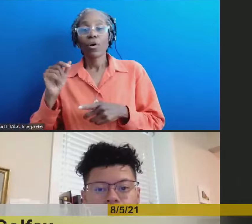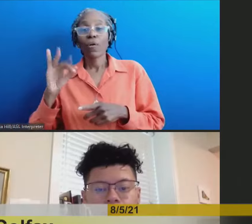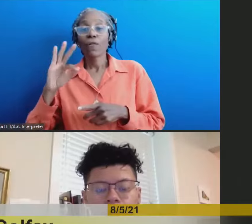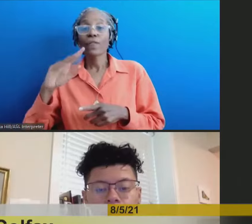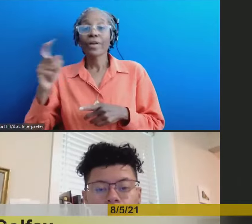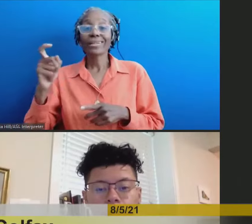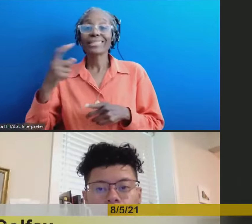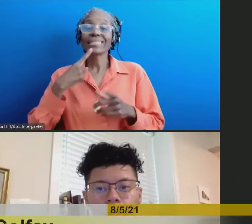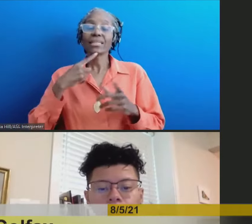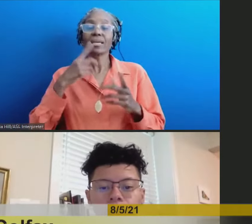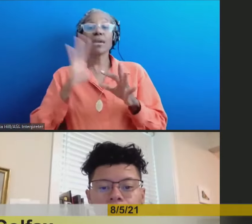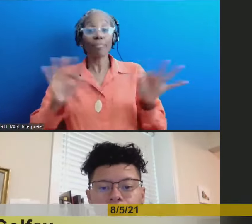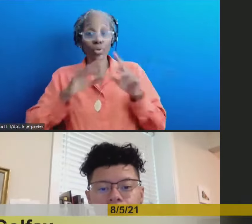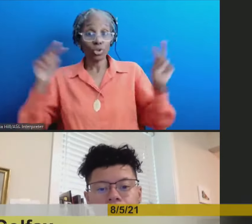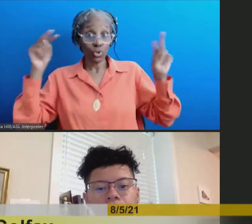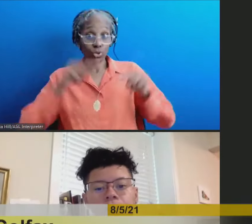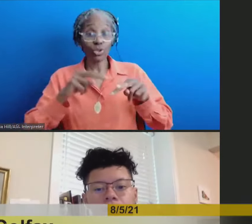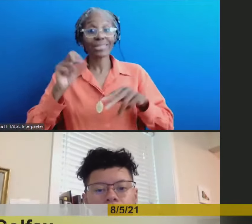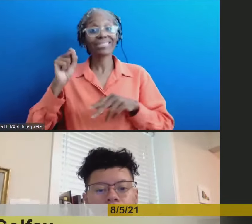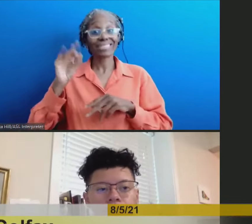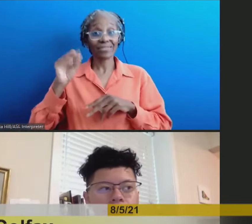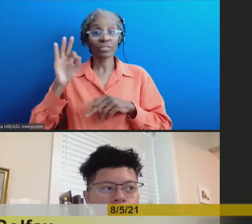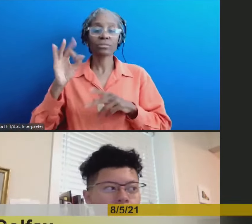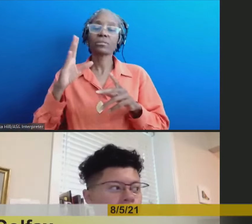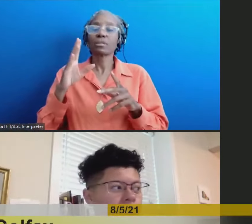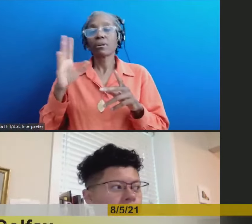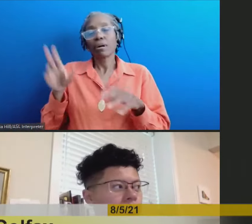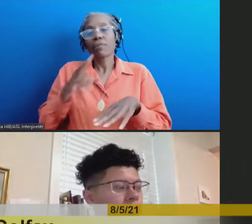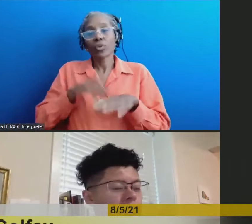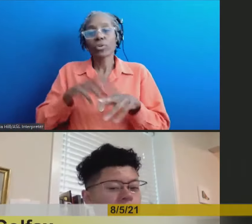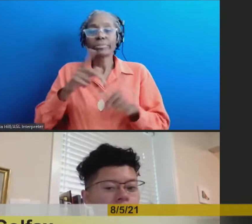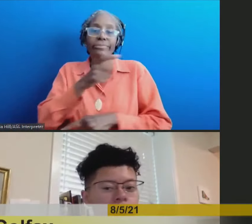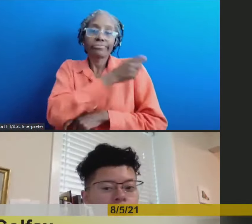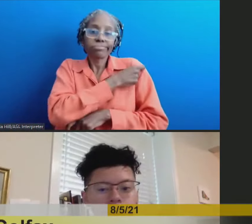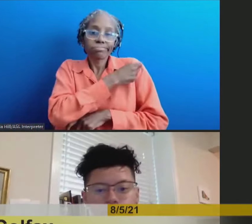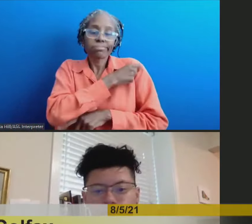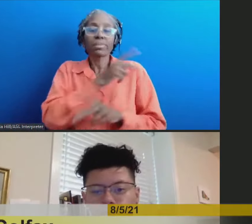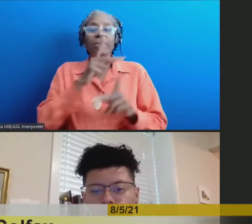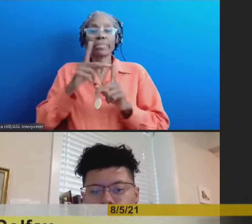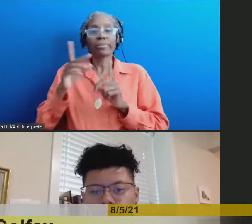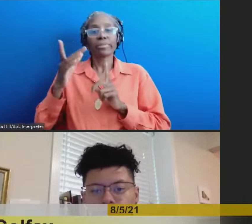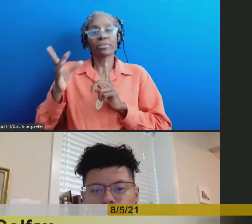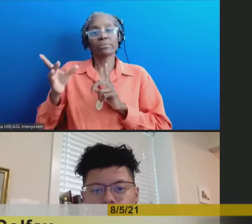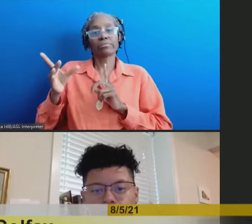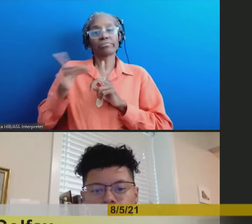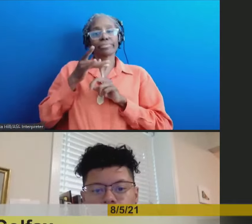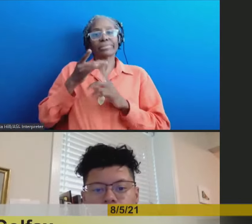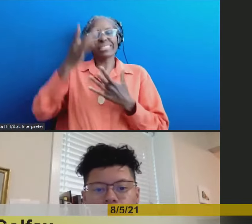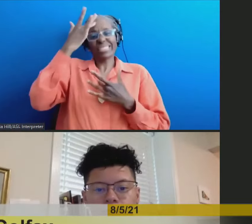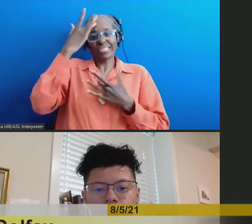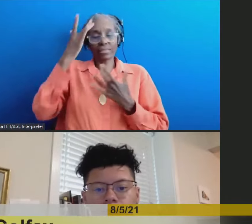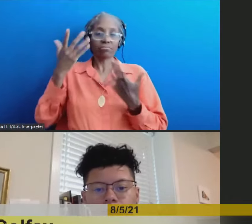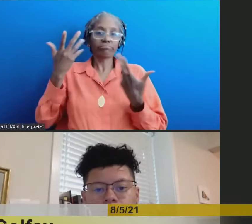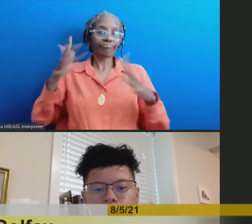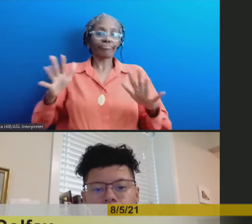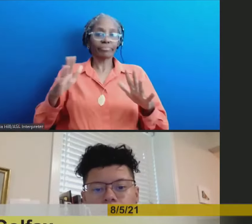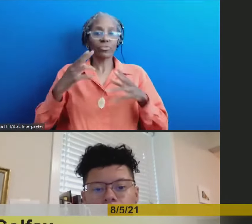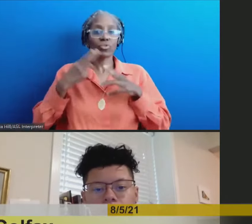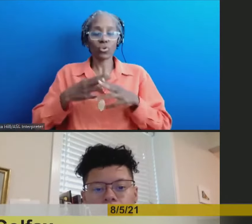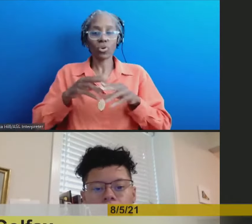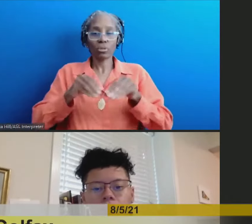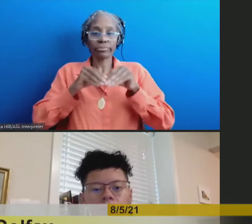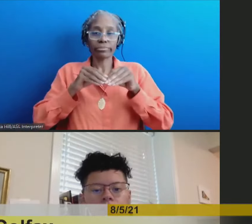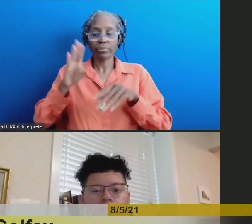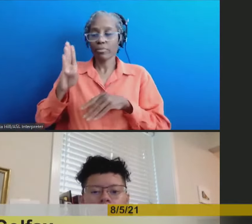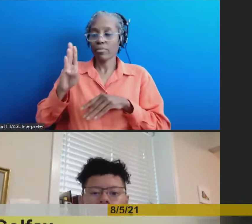in San Francisco. There are going to be some breakthrough infections, and especially with Delta, there are going to be some breakthrough infections. So when we talk